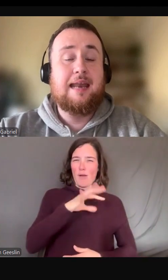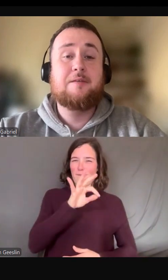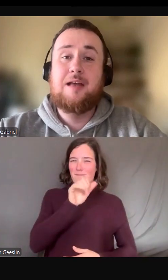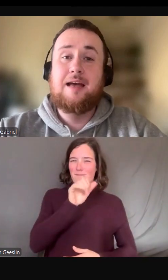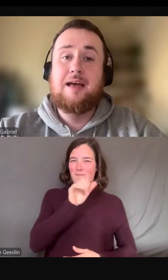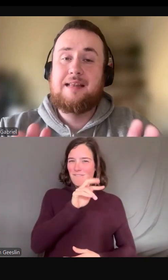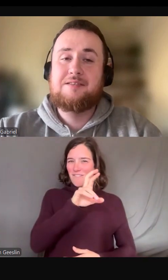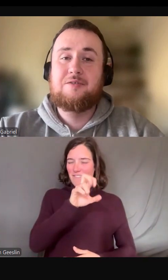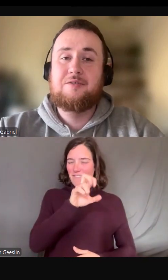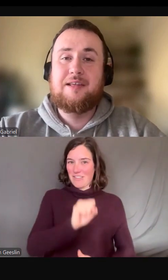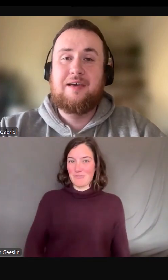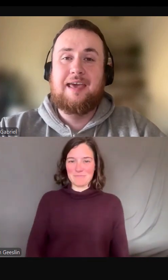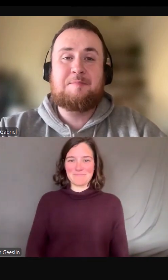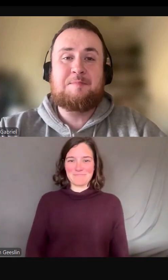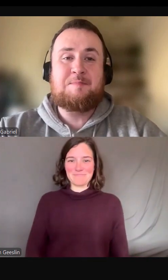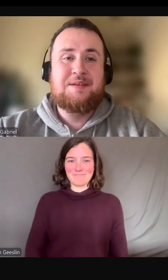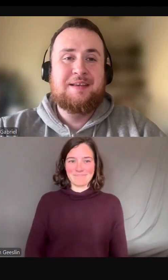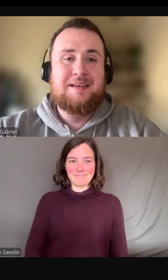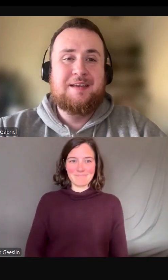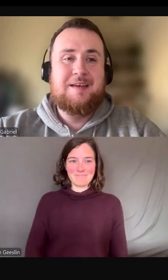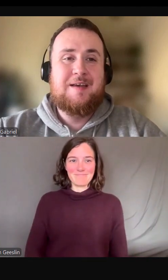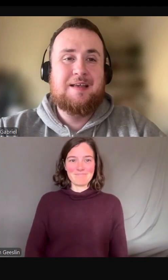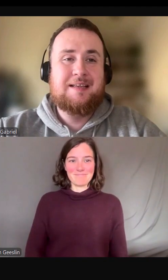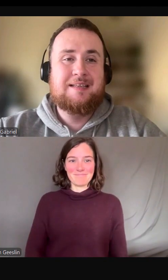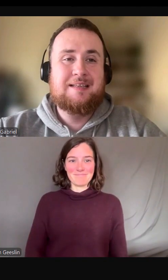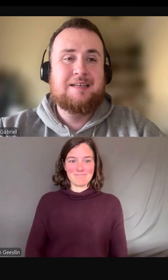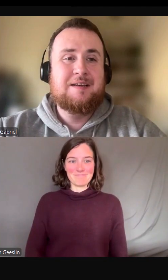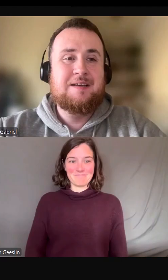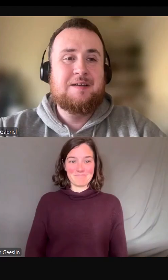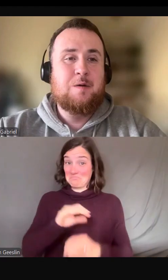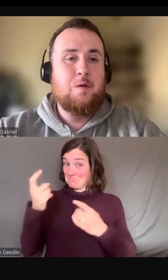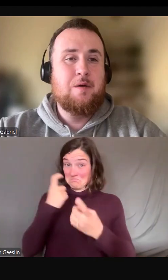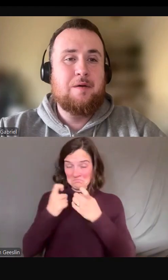And if not, that's totally okay.